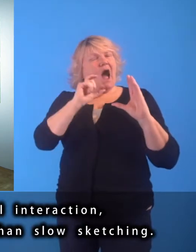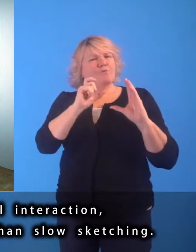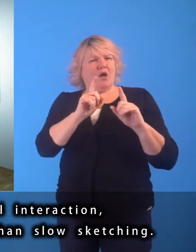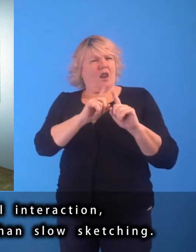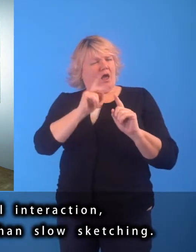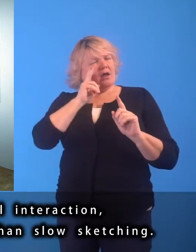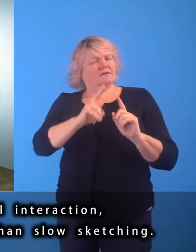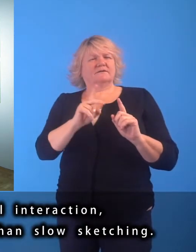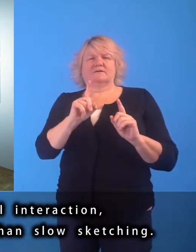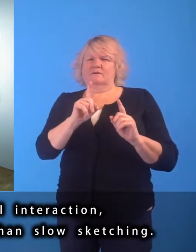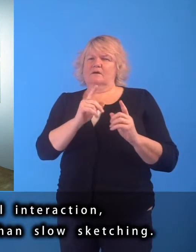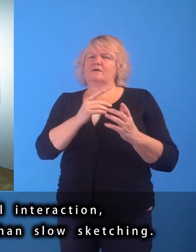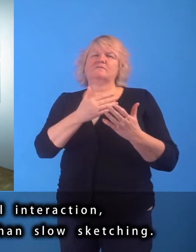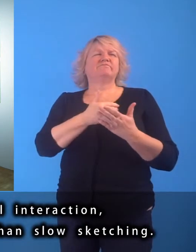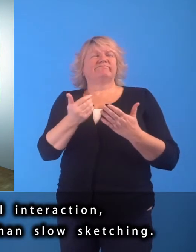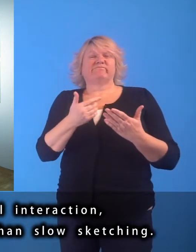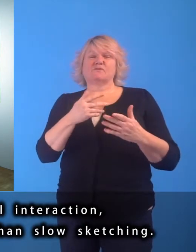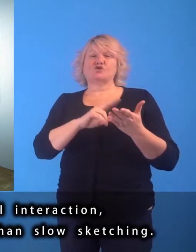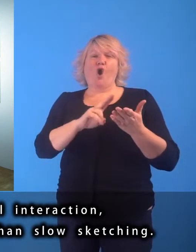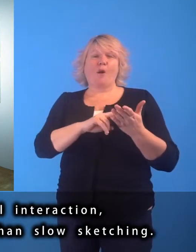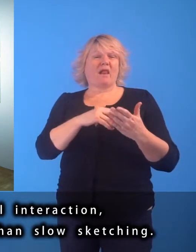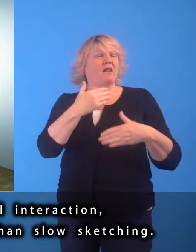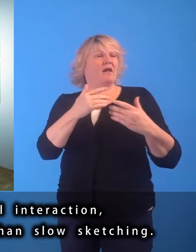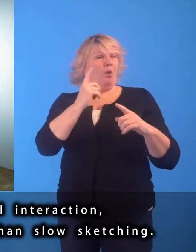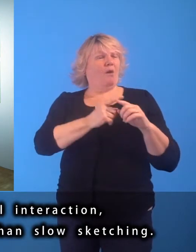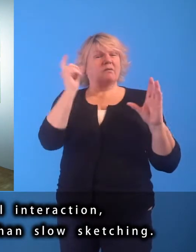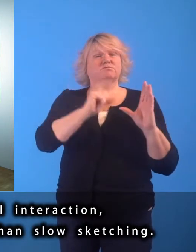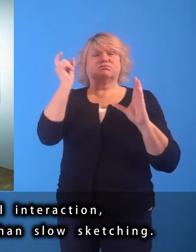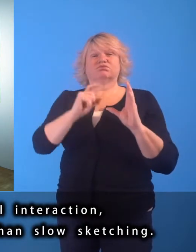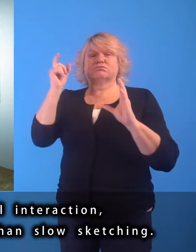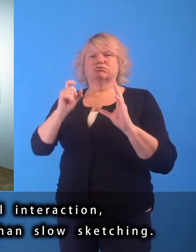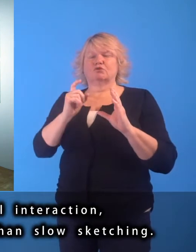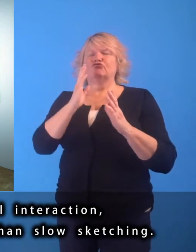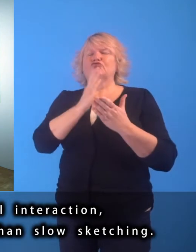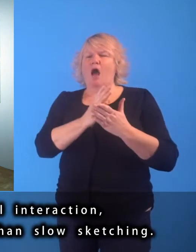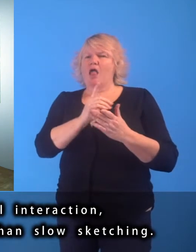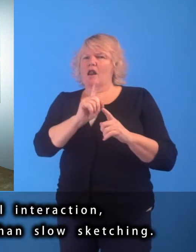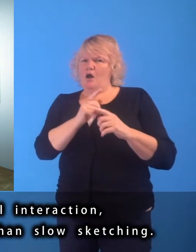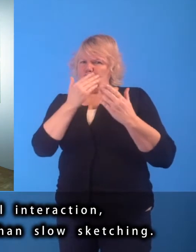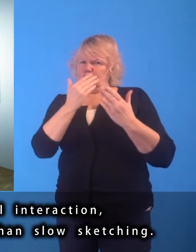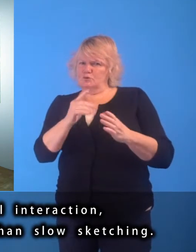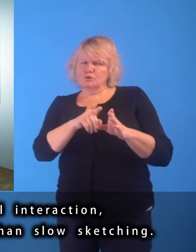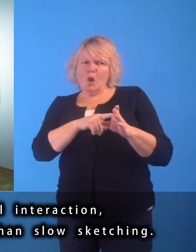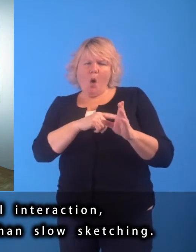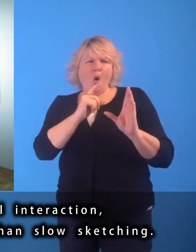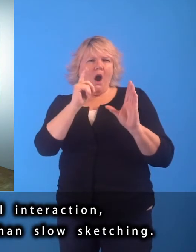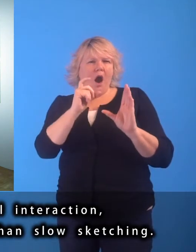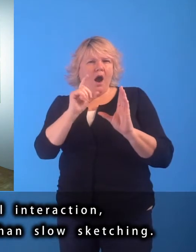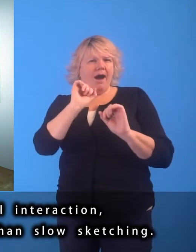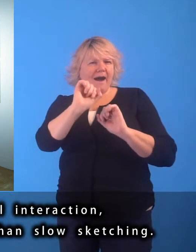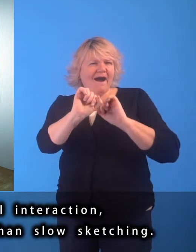The camera enabled a casual interaction, allowing for quick snaps rather than slow